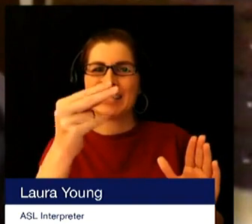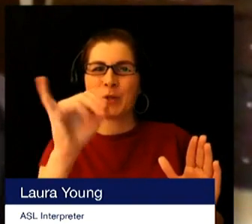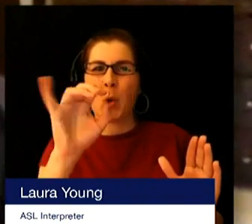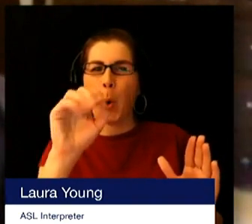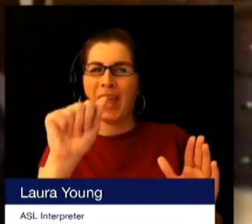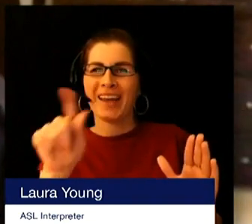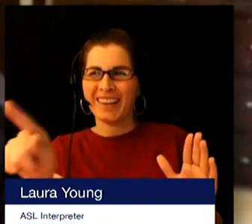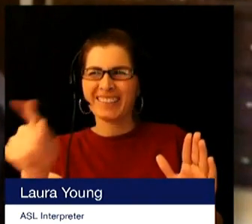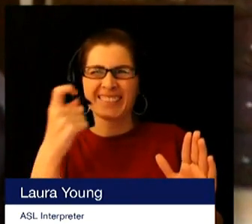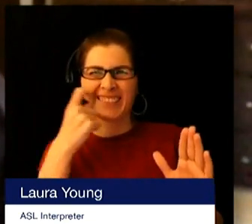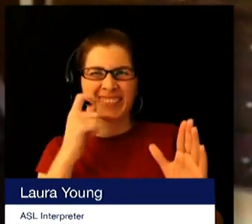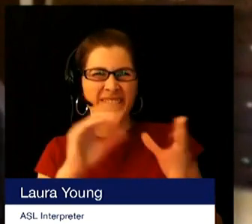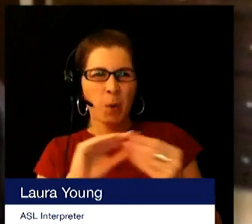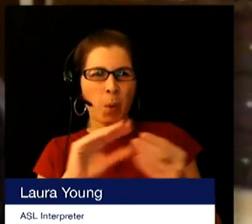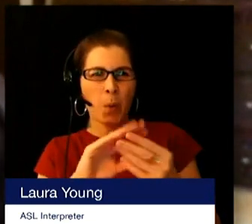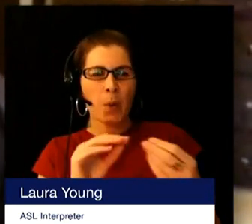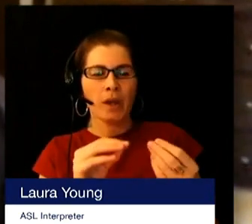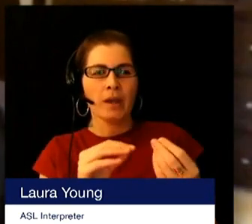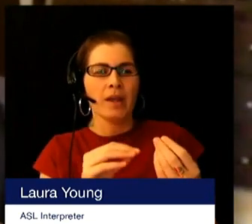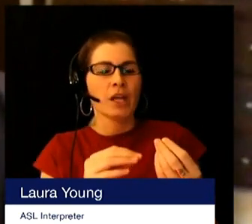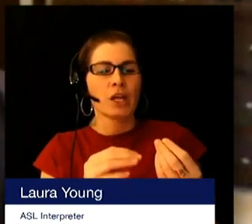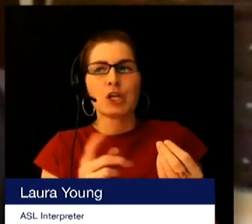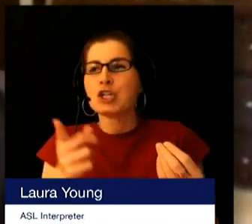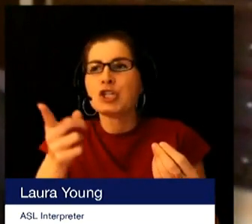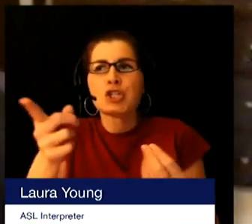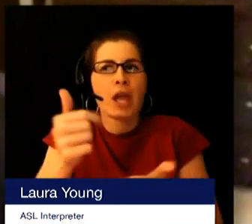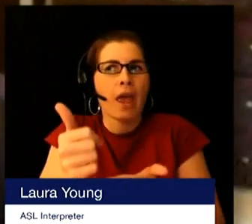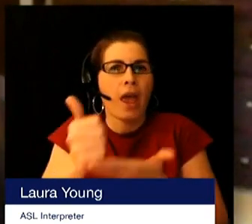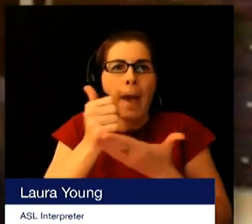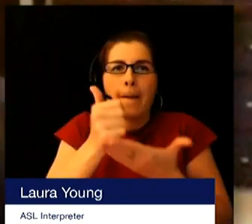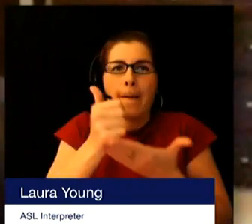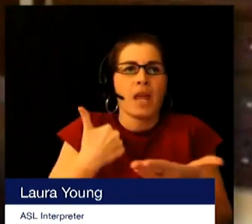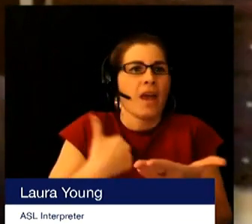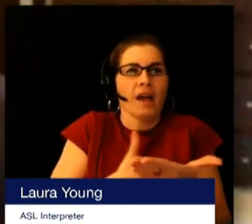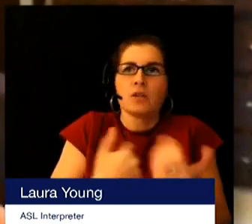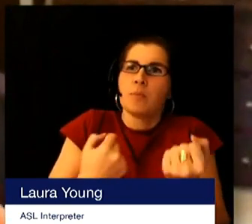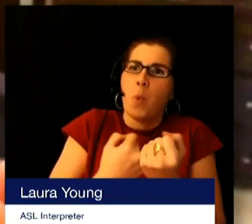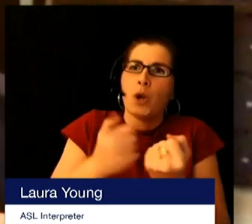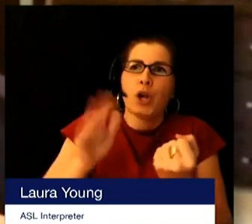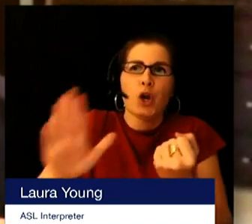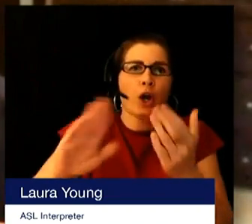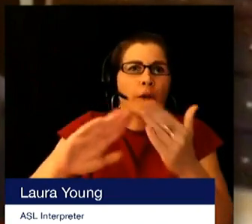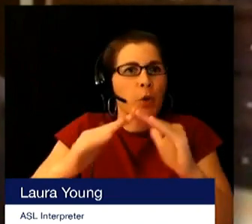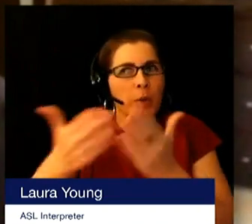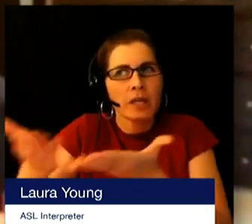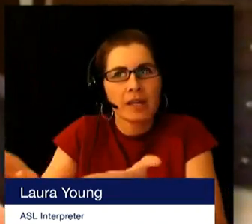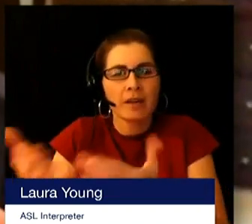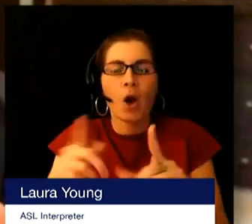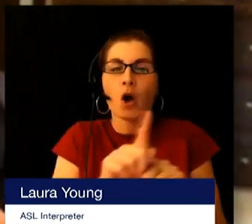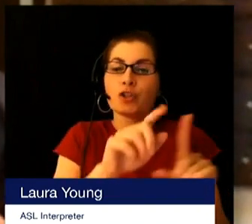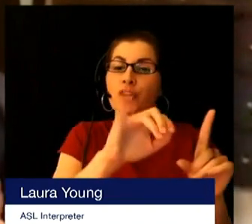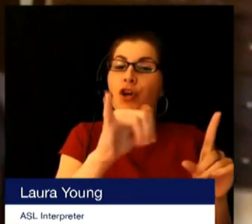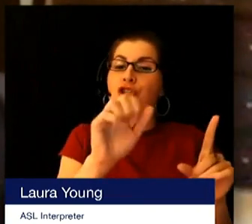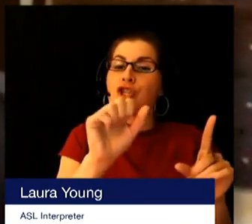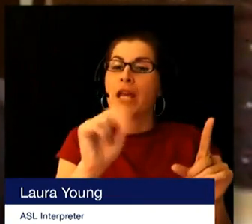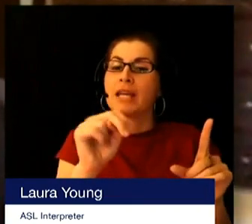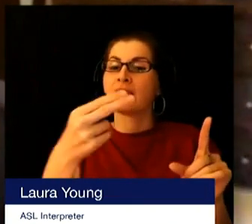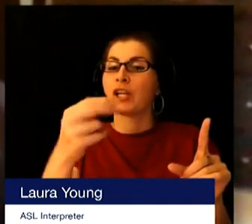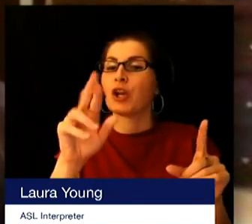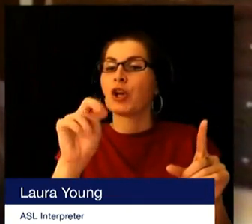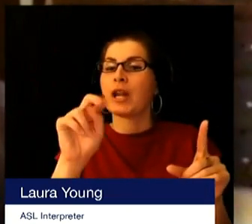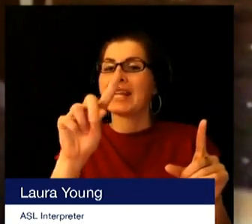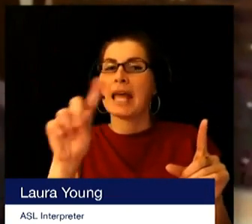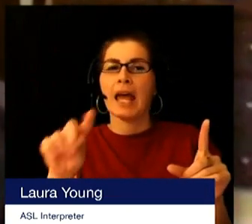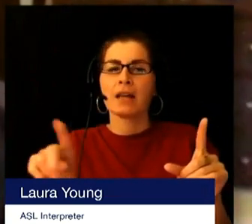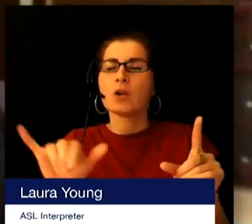so much to all of us and her community. And the, you know, the same when we hear from Jason Hernandez. These are people who have so